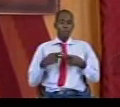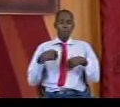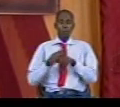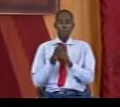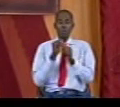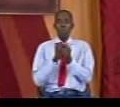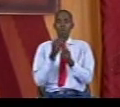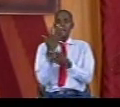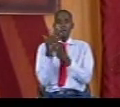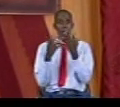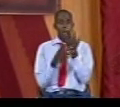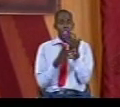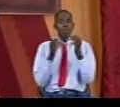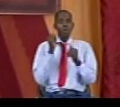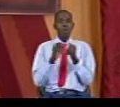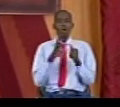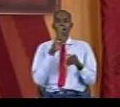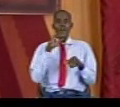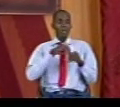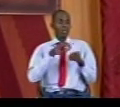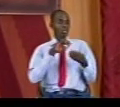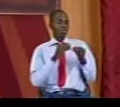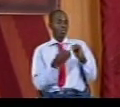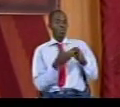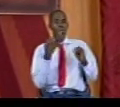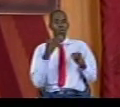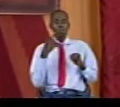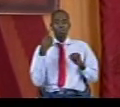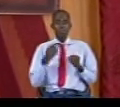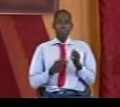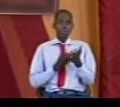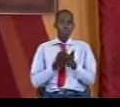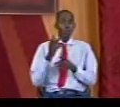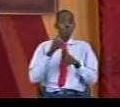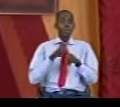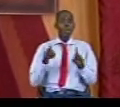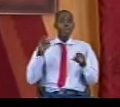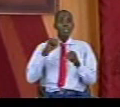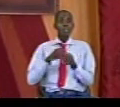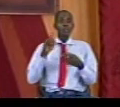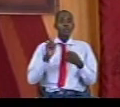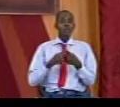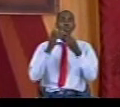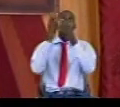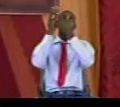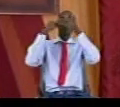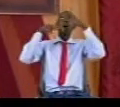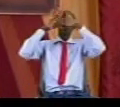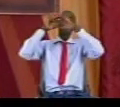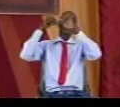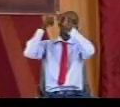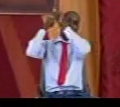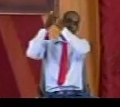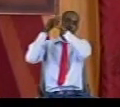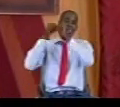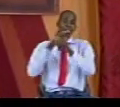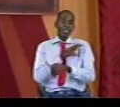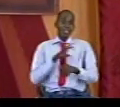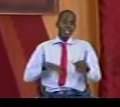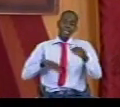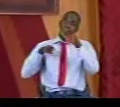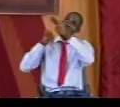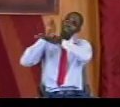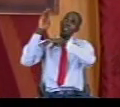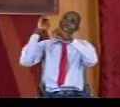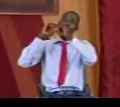are figures of the true, but into heaven itself. Is entered into heaven